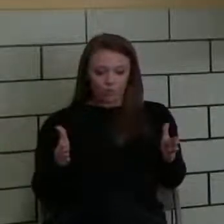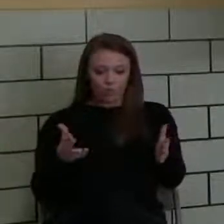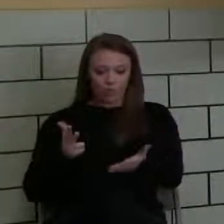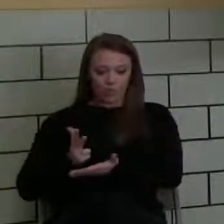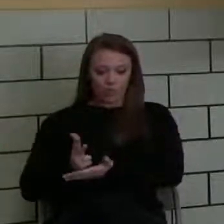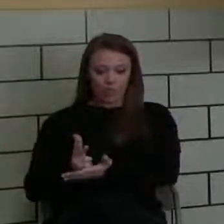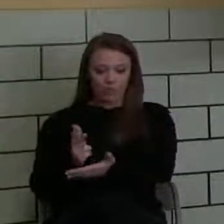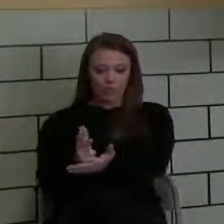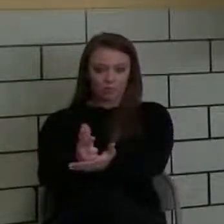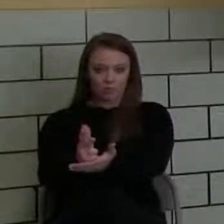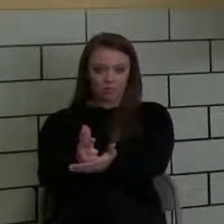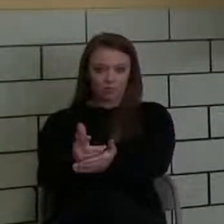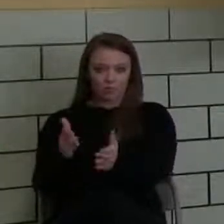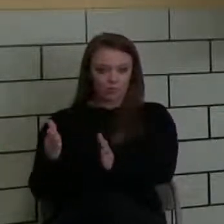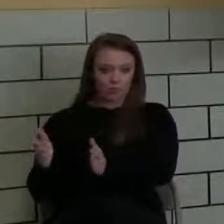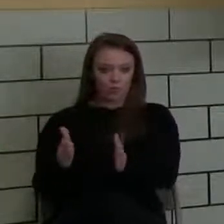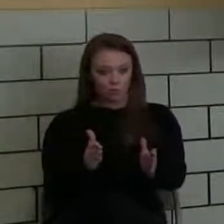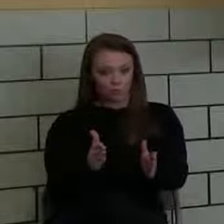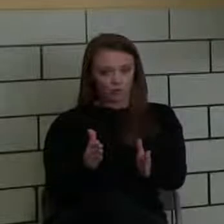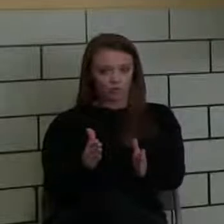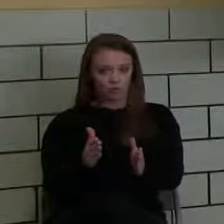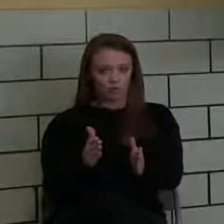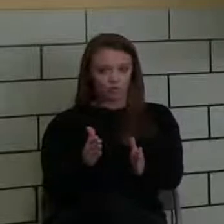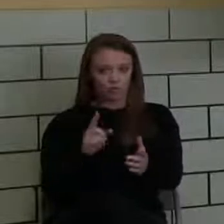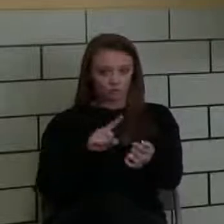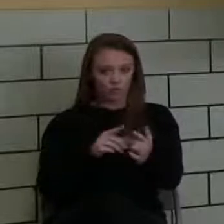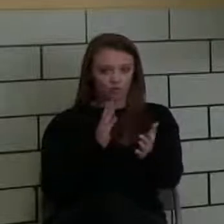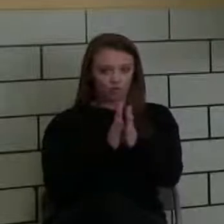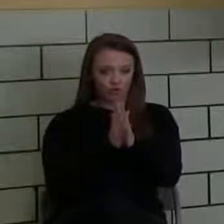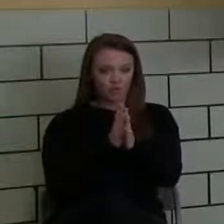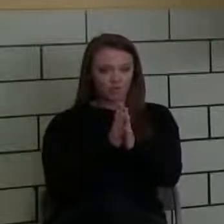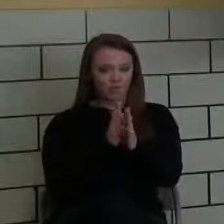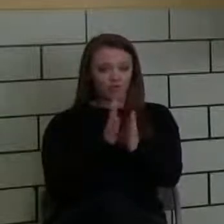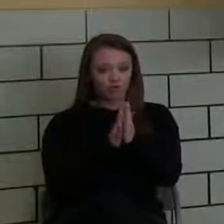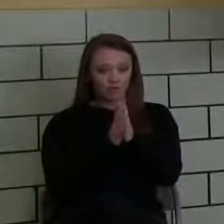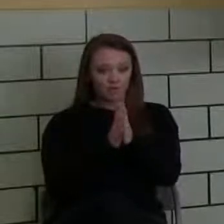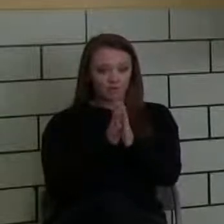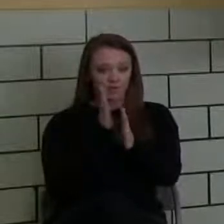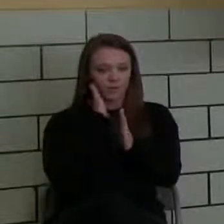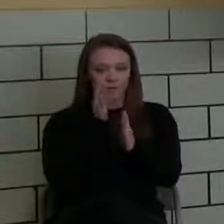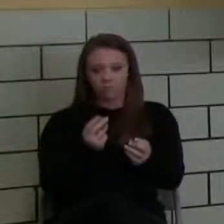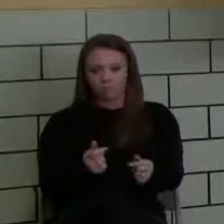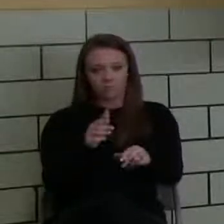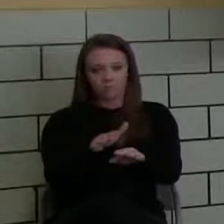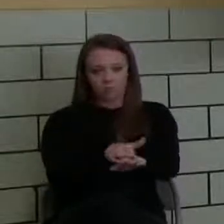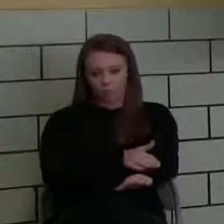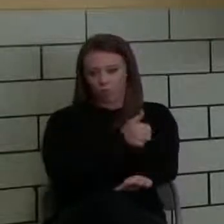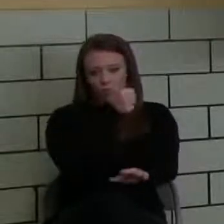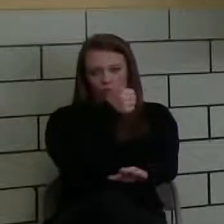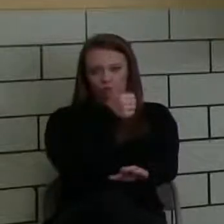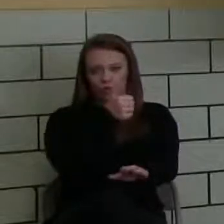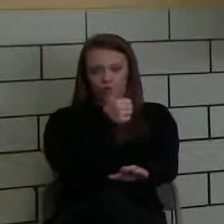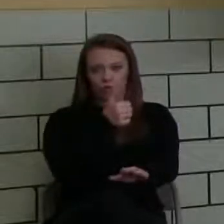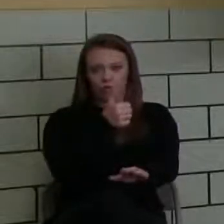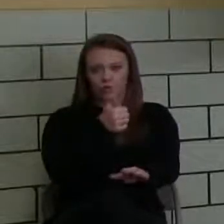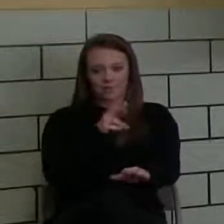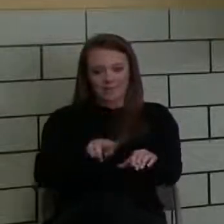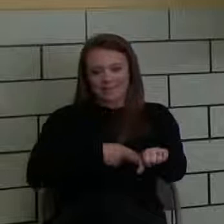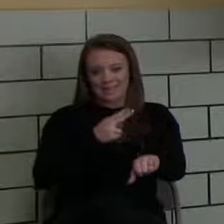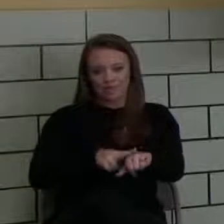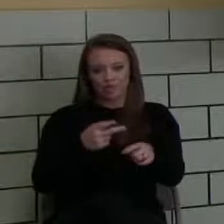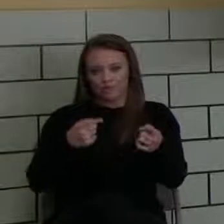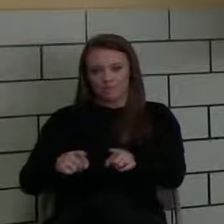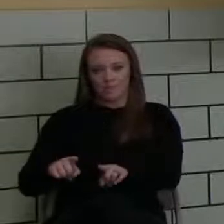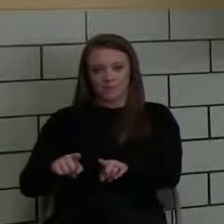through traffic, it will slow folks down. The friction that creates, it's just unnatural. If you've been in an area